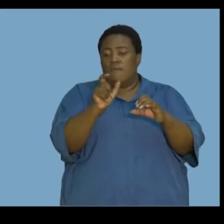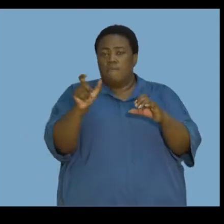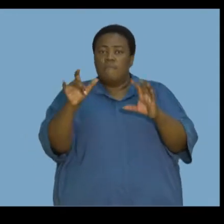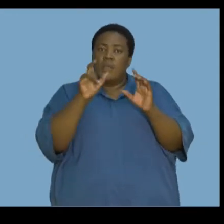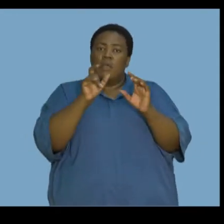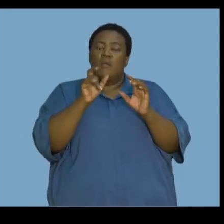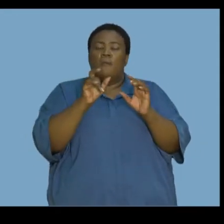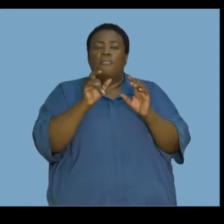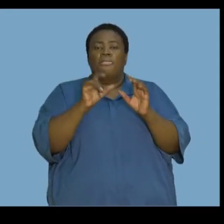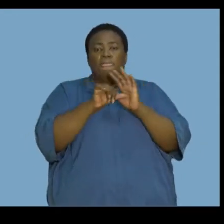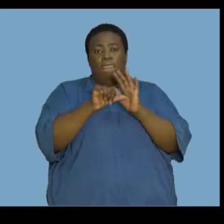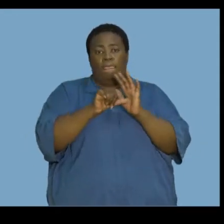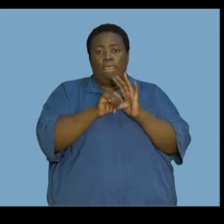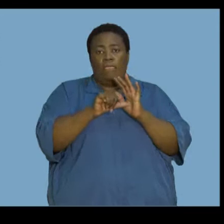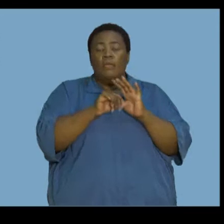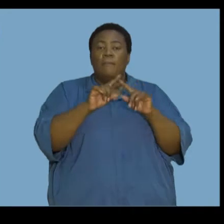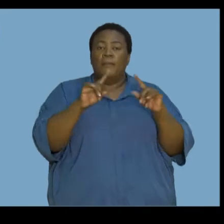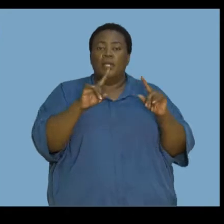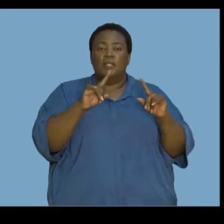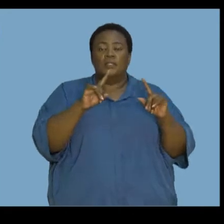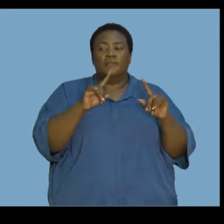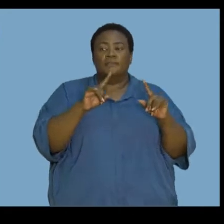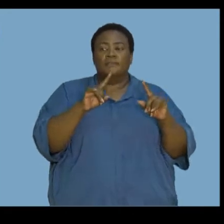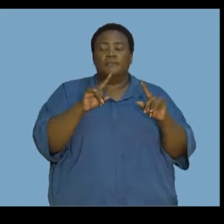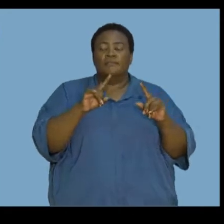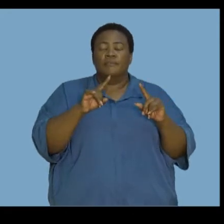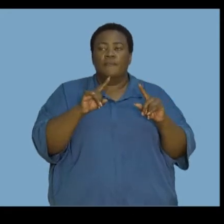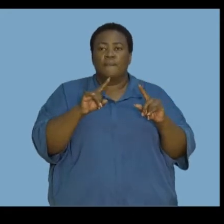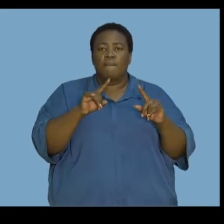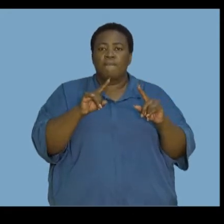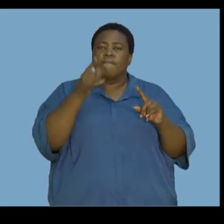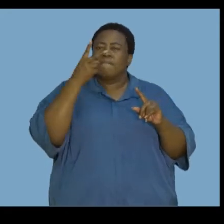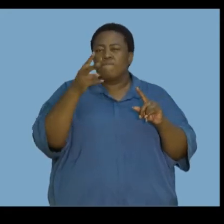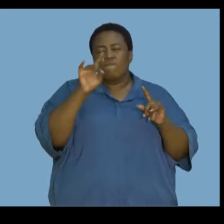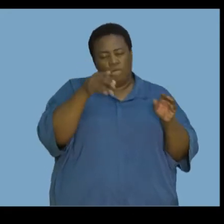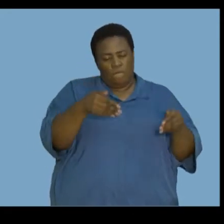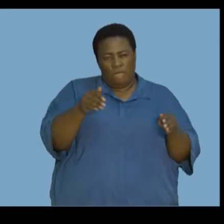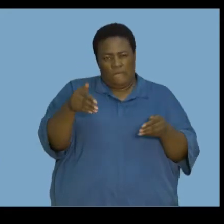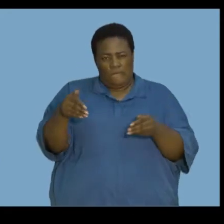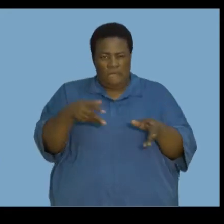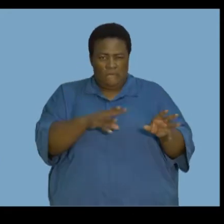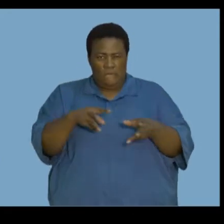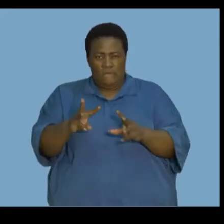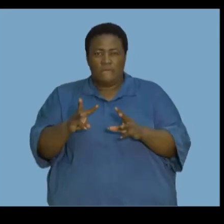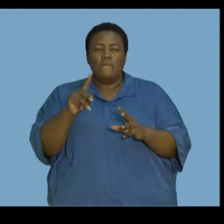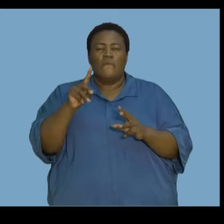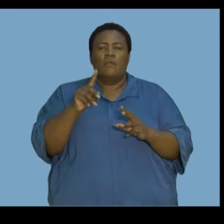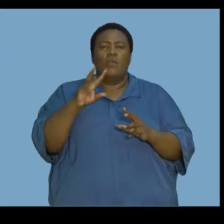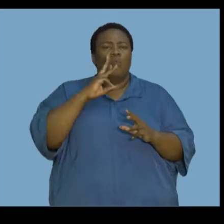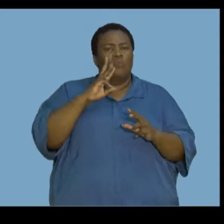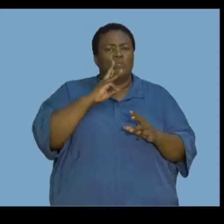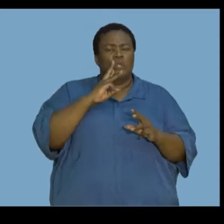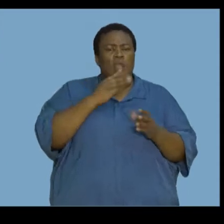and concepts that I'll unpack in the lesson, but let's look at these from an introductory perspective. So we're going to look at